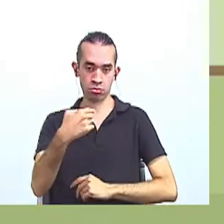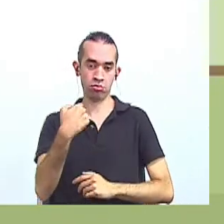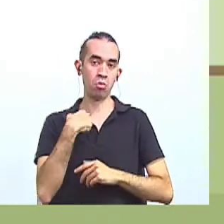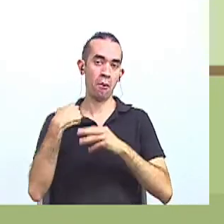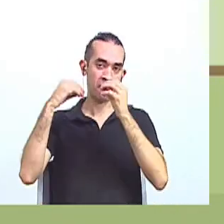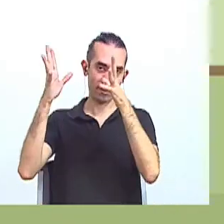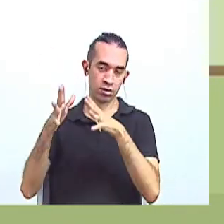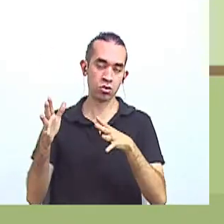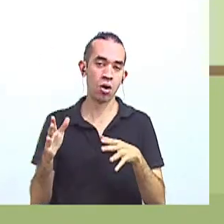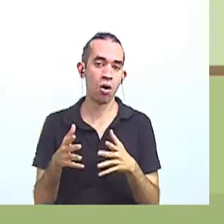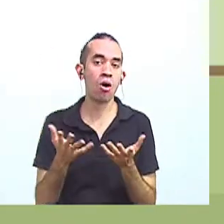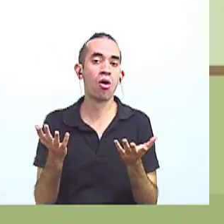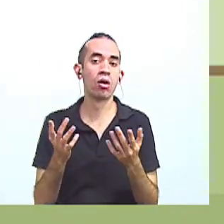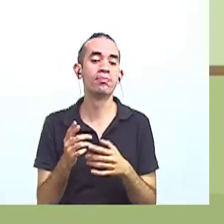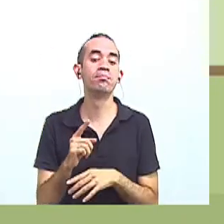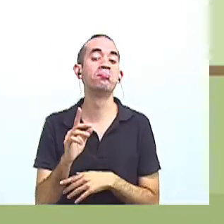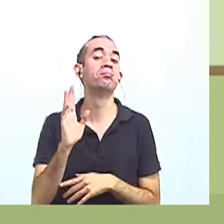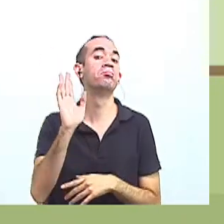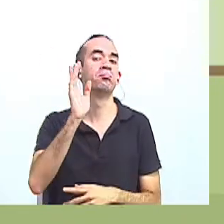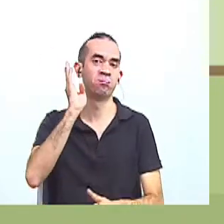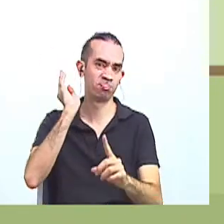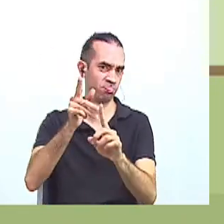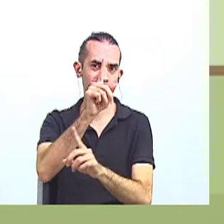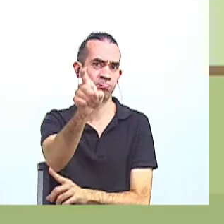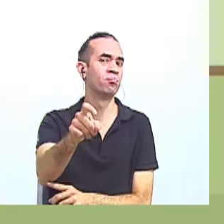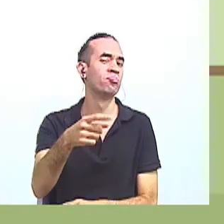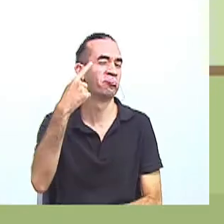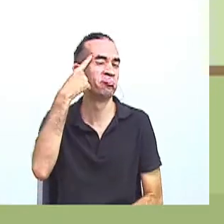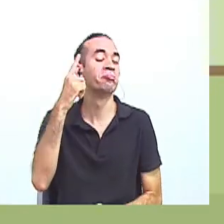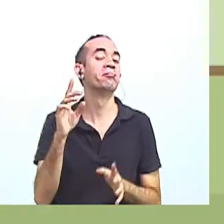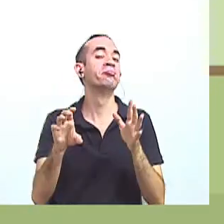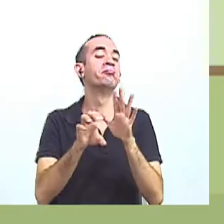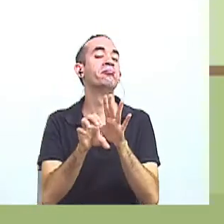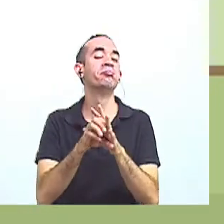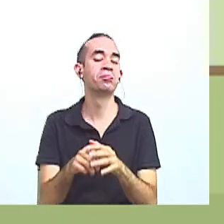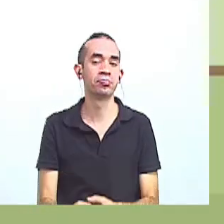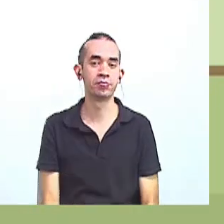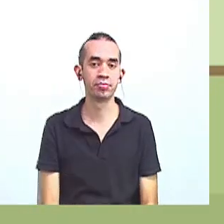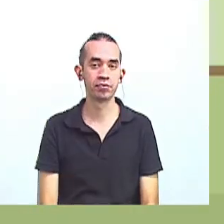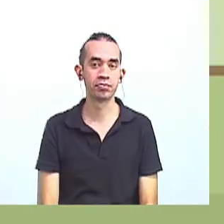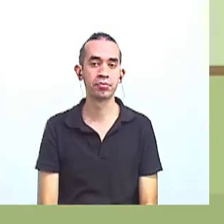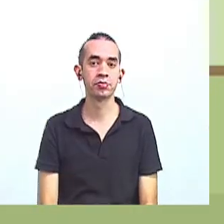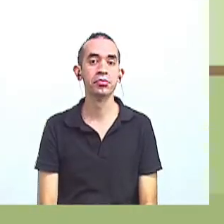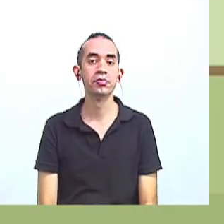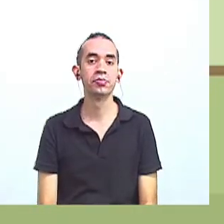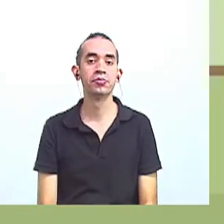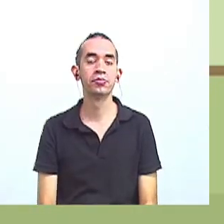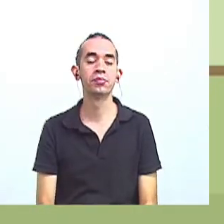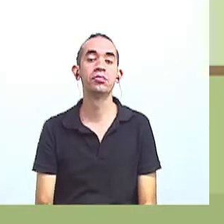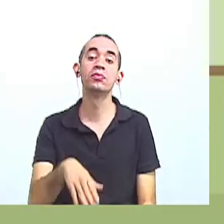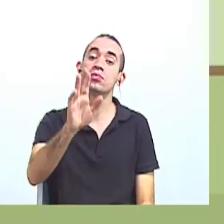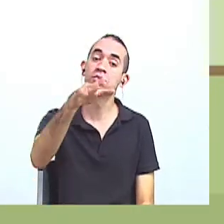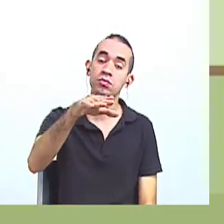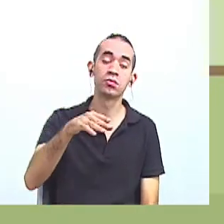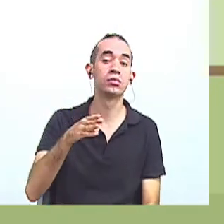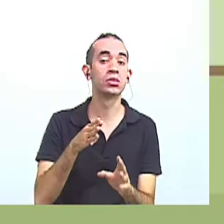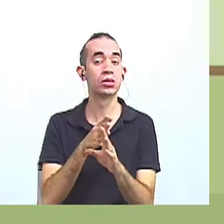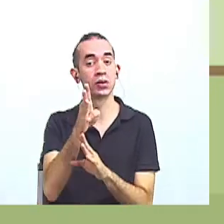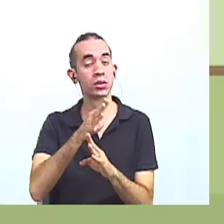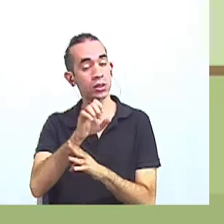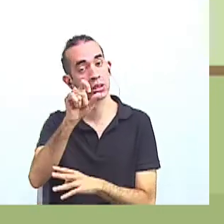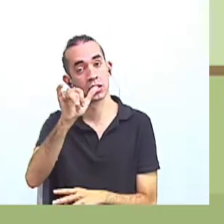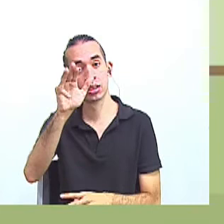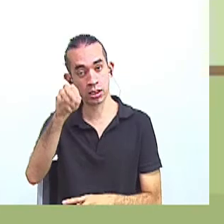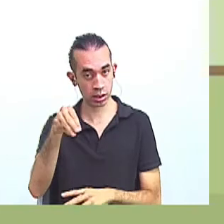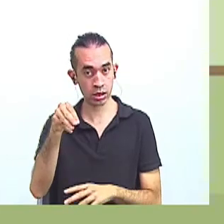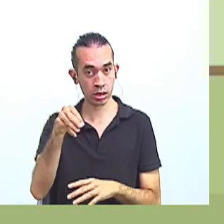officer and I'm going to ask you the direct question. The question is, what are some pros and cons of STEAM